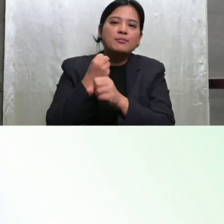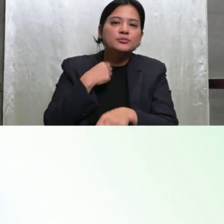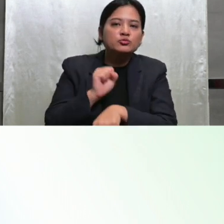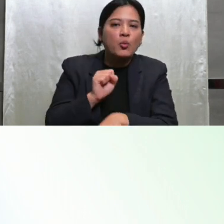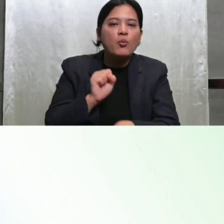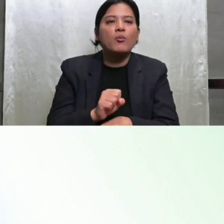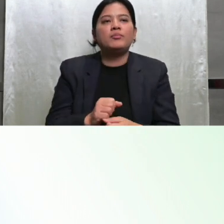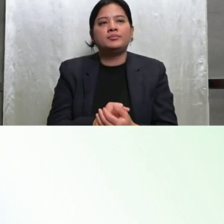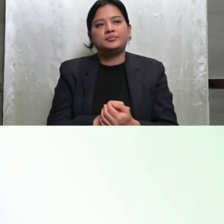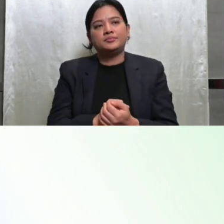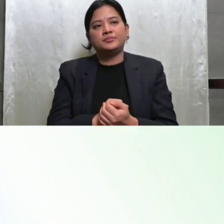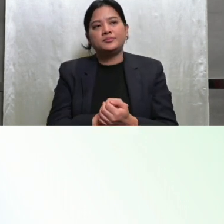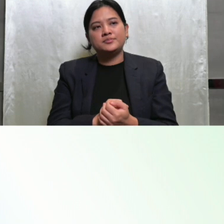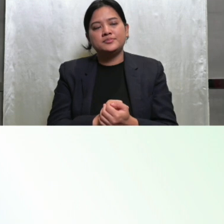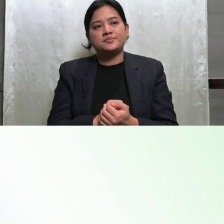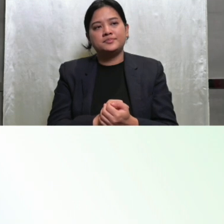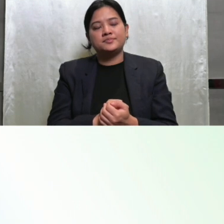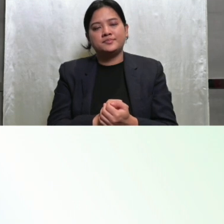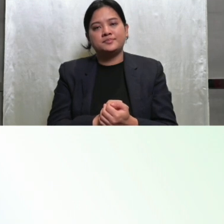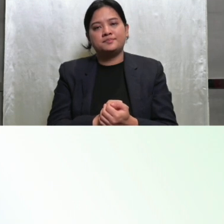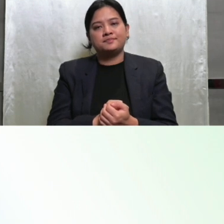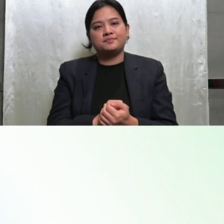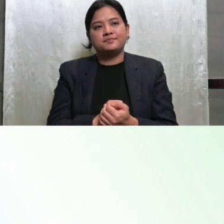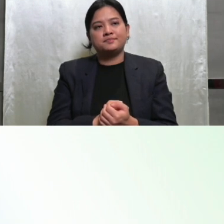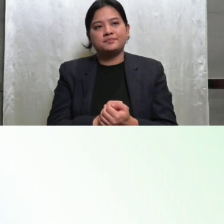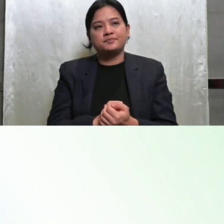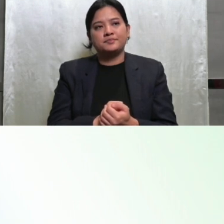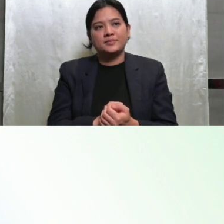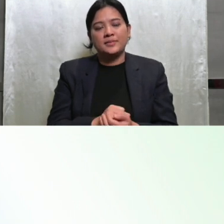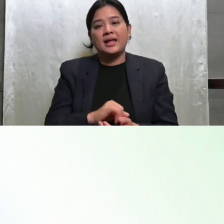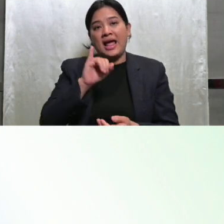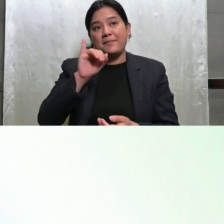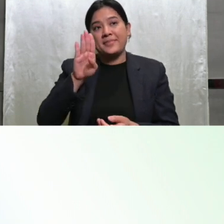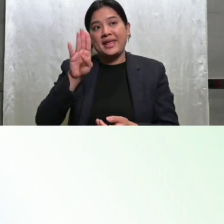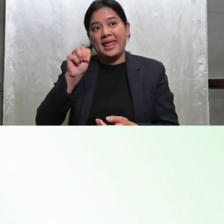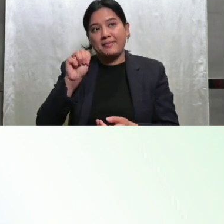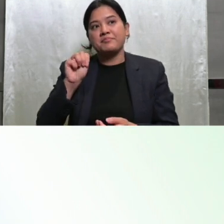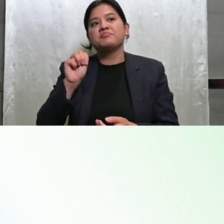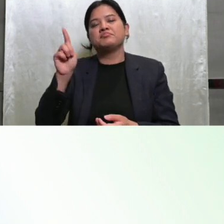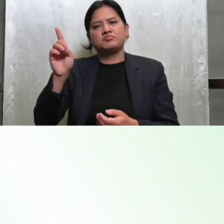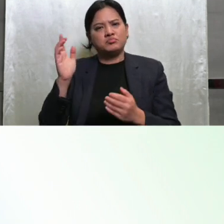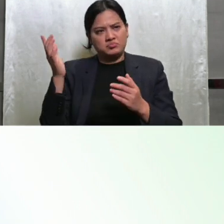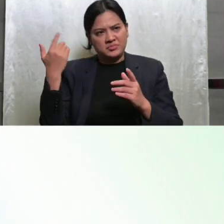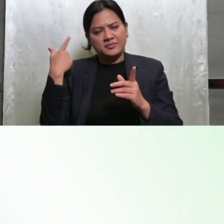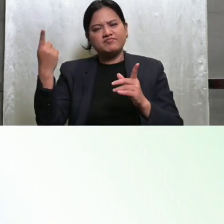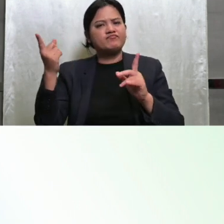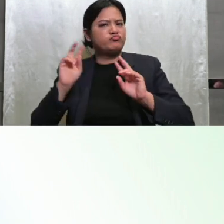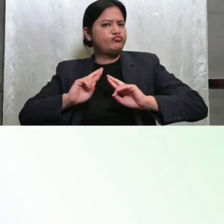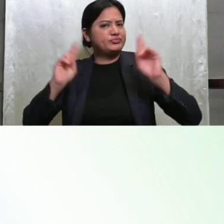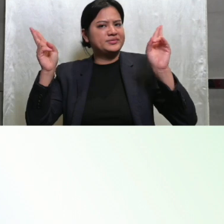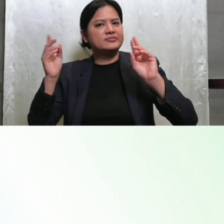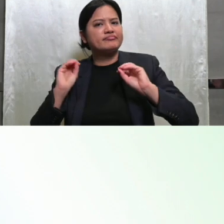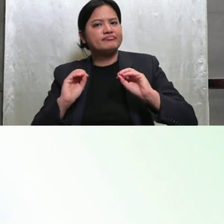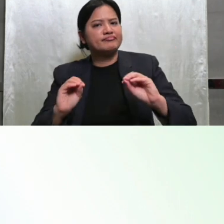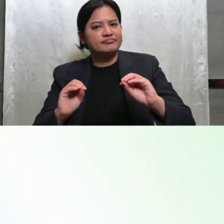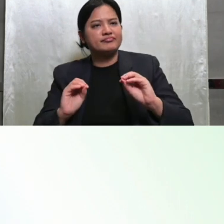Application Essentials course, and our partner, the nonprofit, supports that initiative by